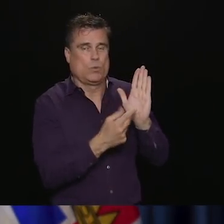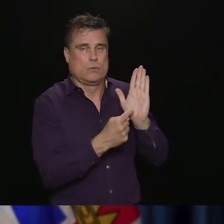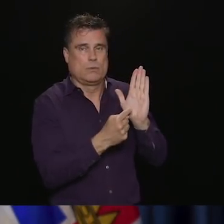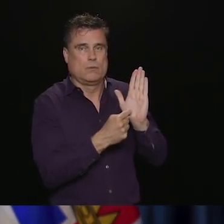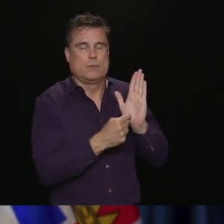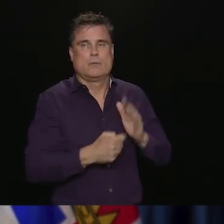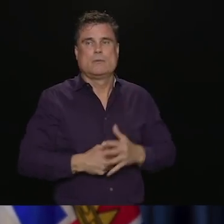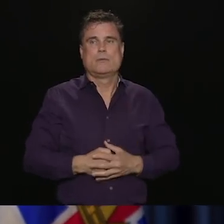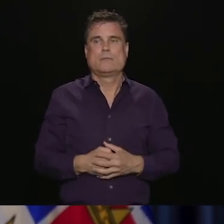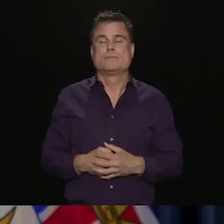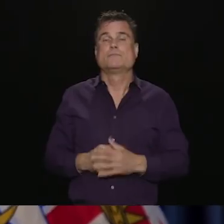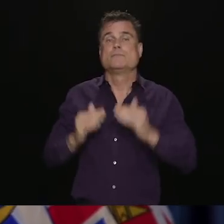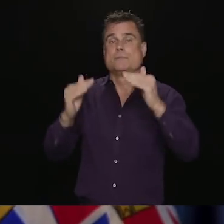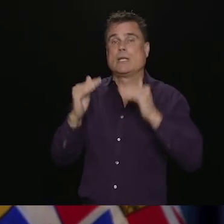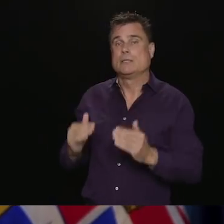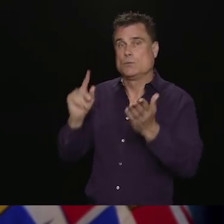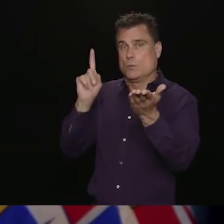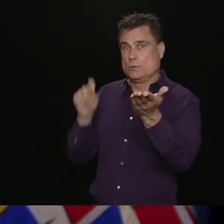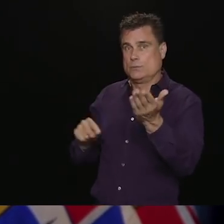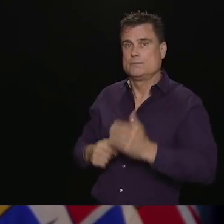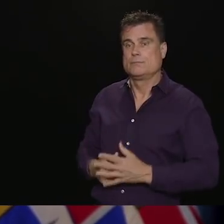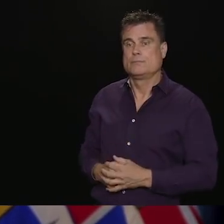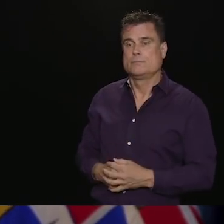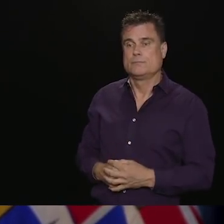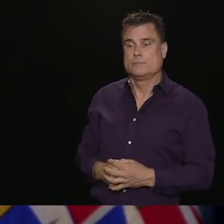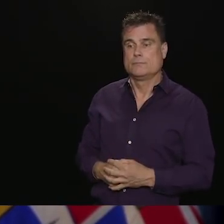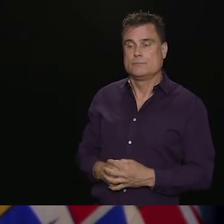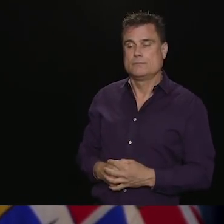Jane Side, North Shore News.